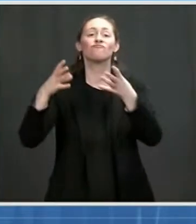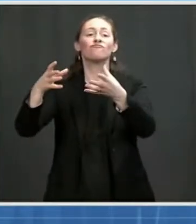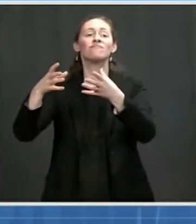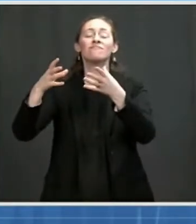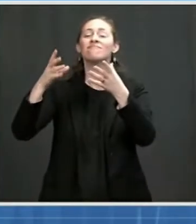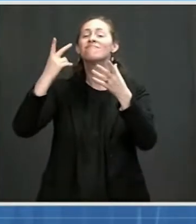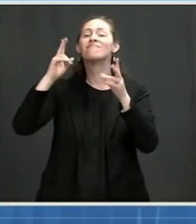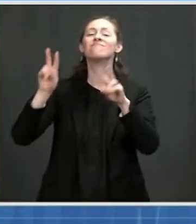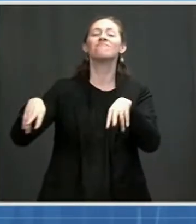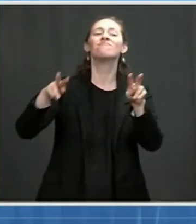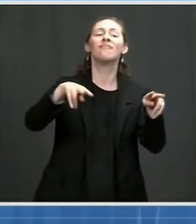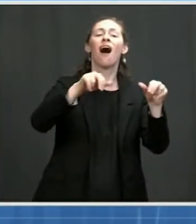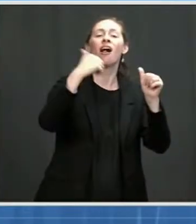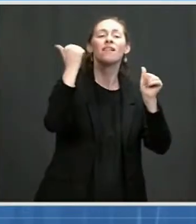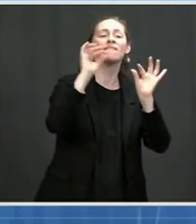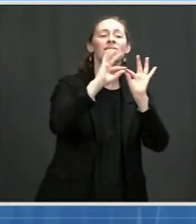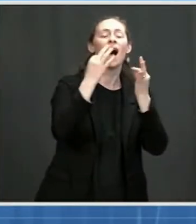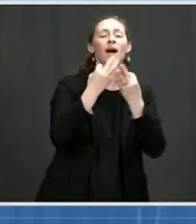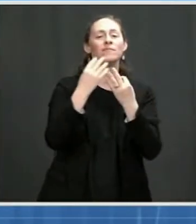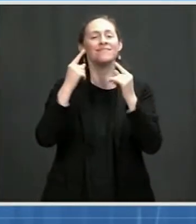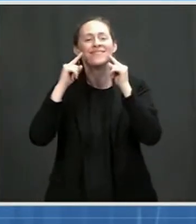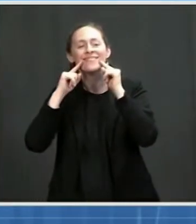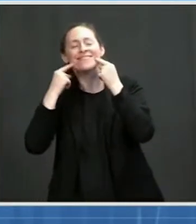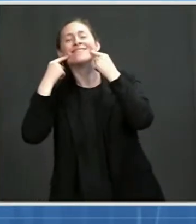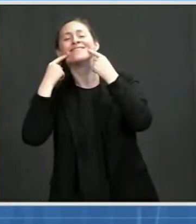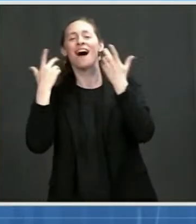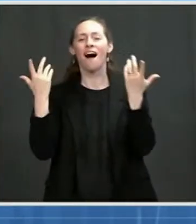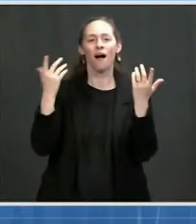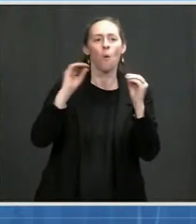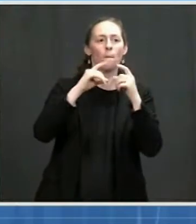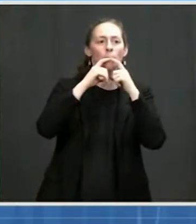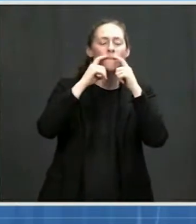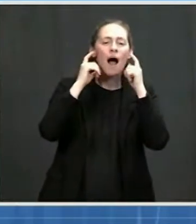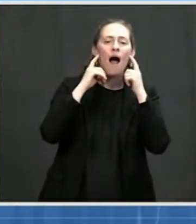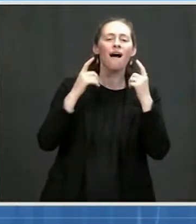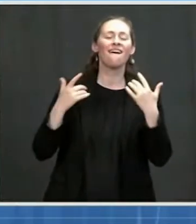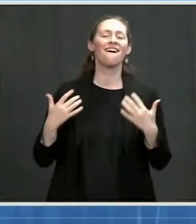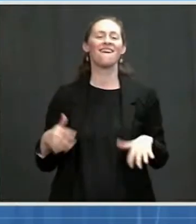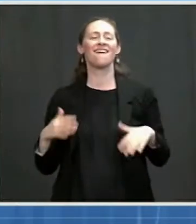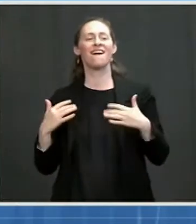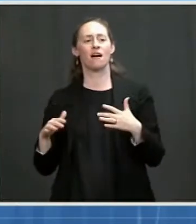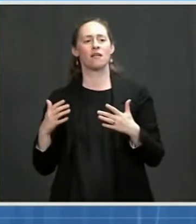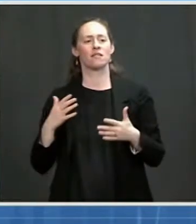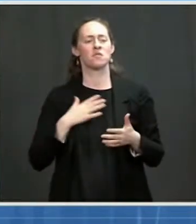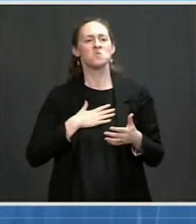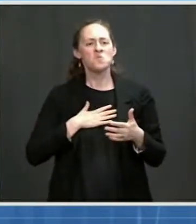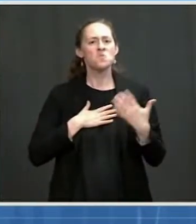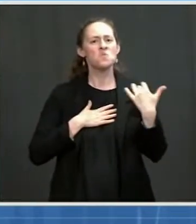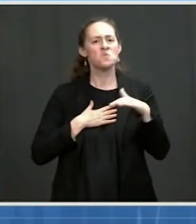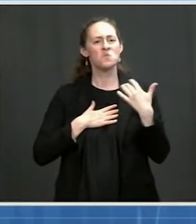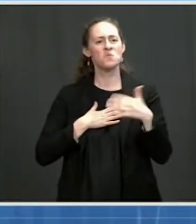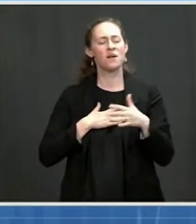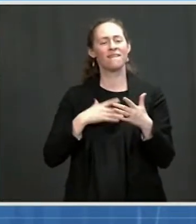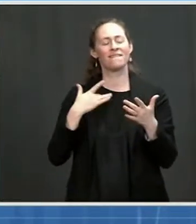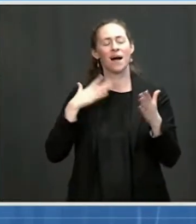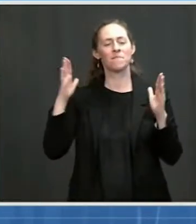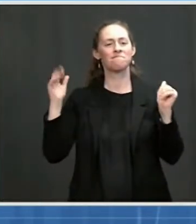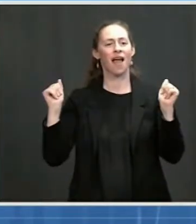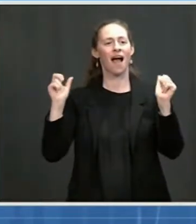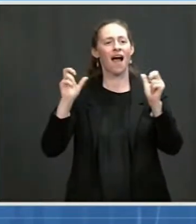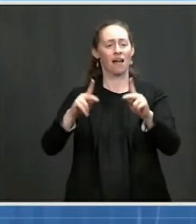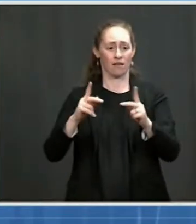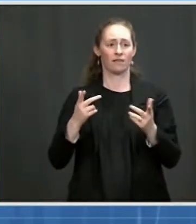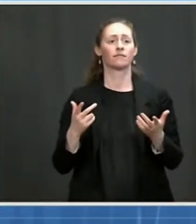so many of their smiles working to regain so much of what we have lost. All of this is possible because vaccinations are going